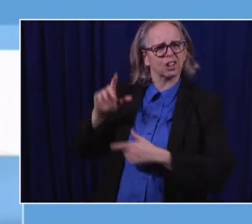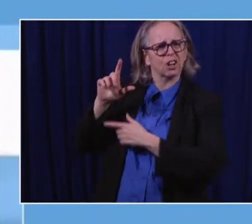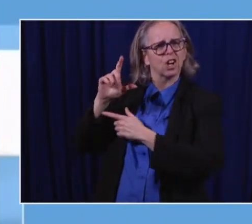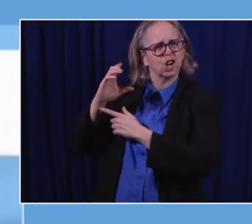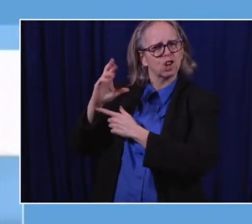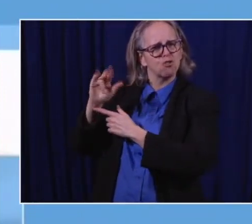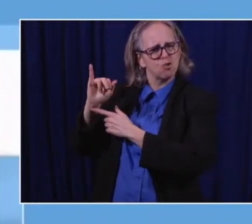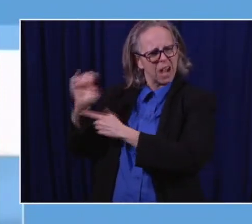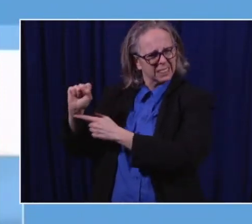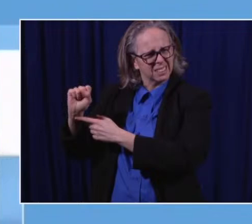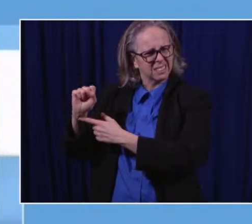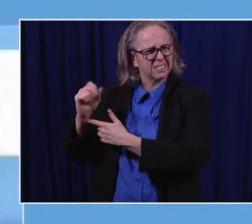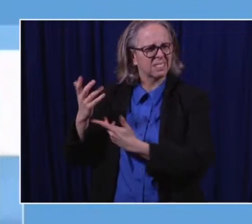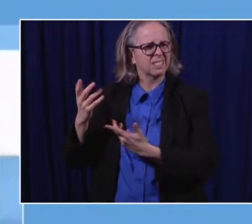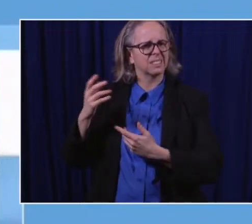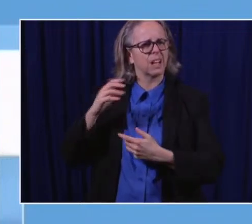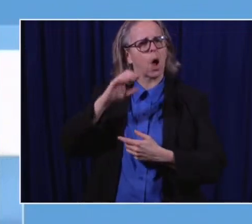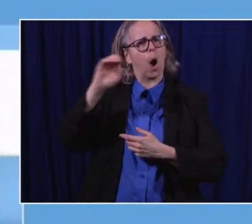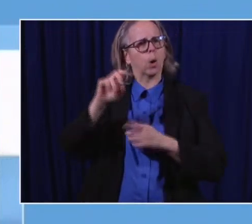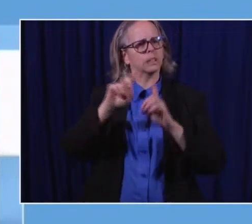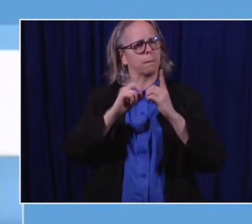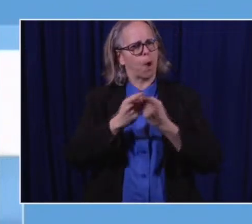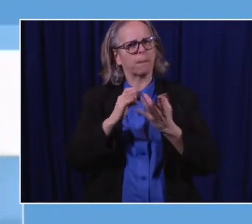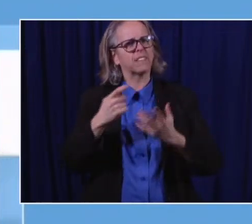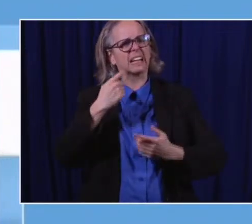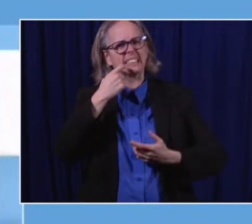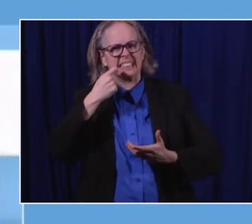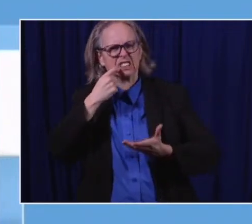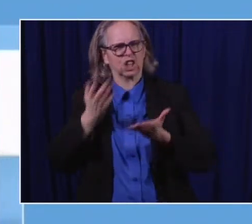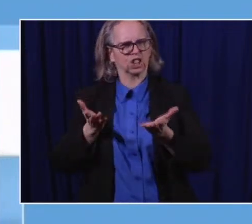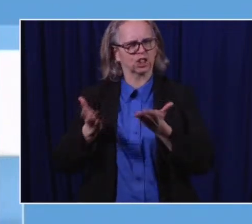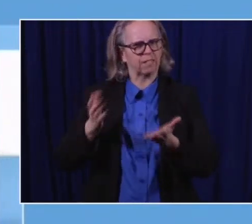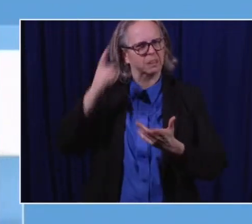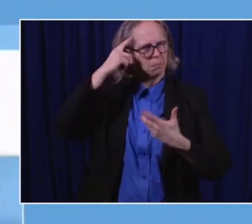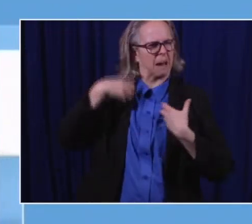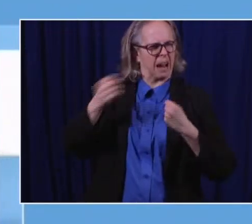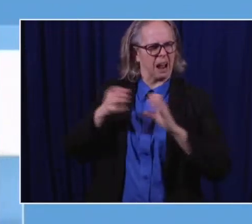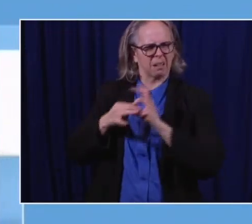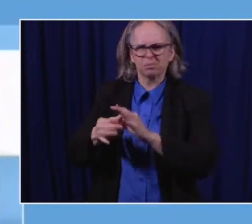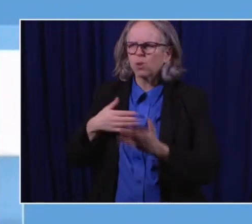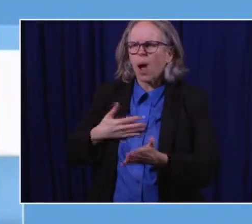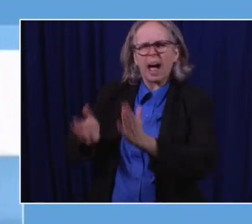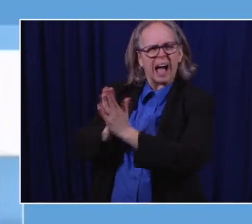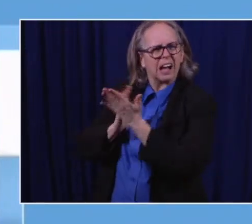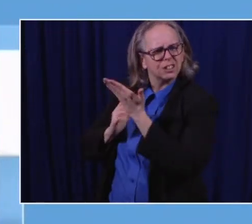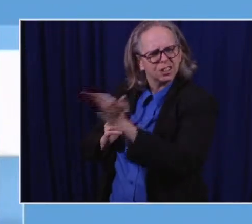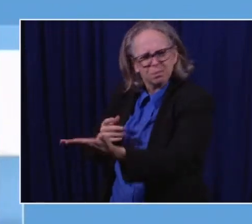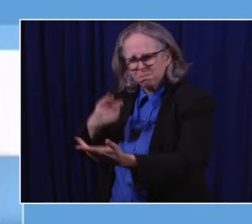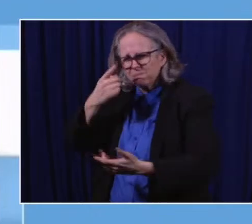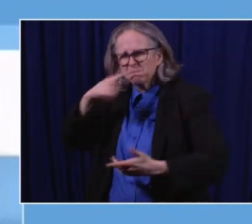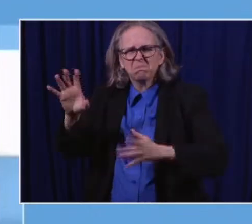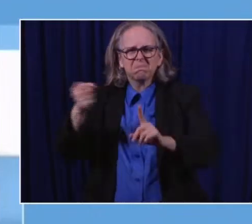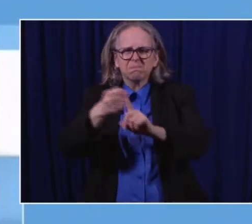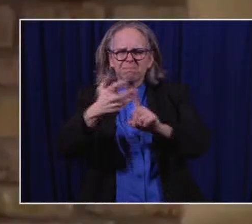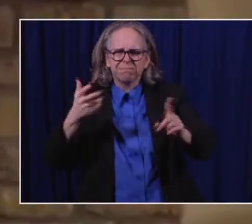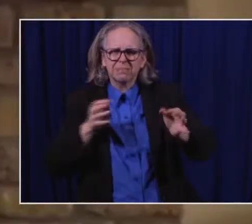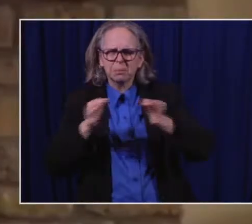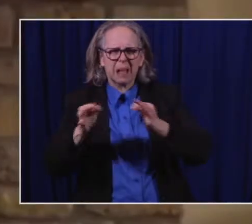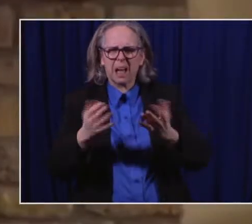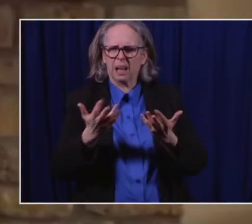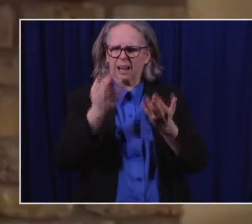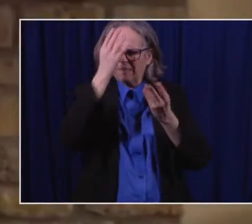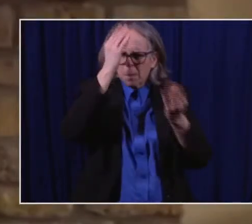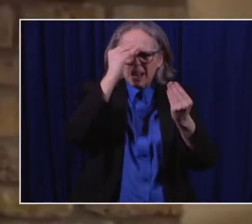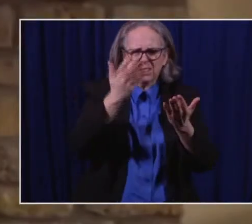to us a little bit about what kind of resources are out there, maybe for those families that are struggling.